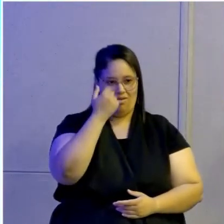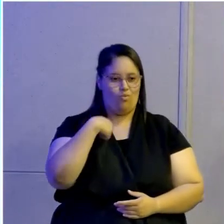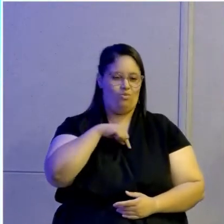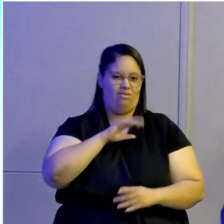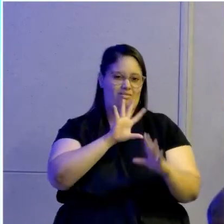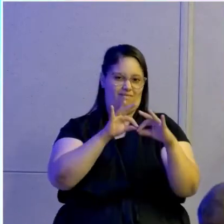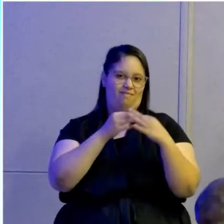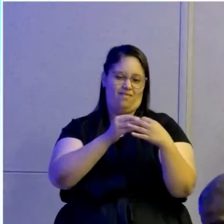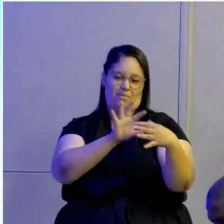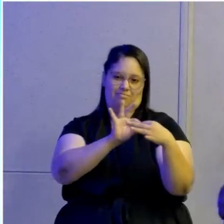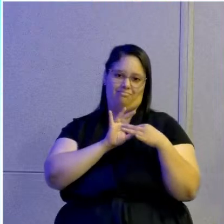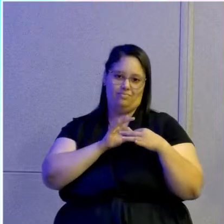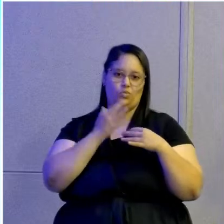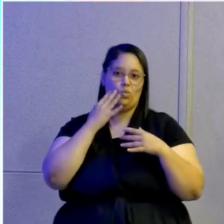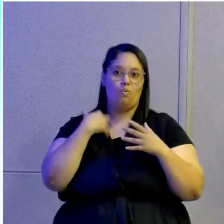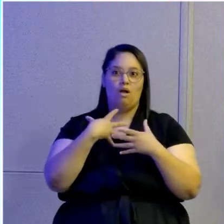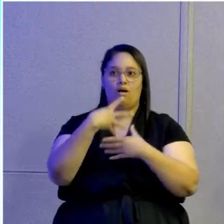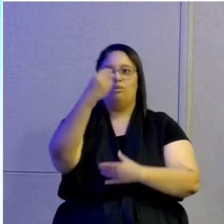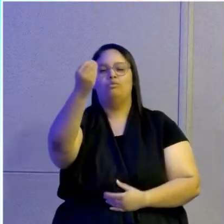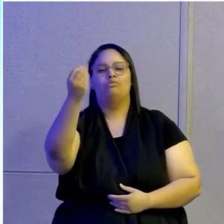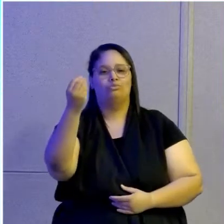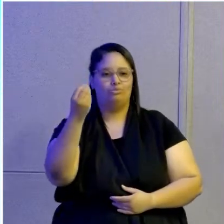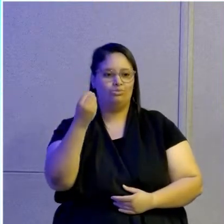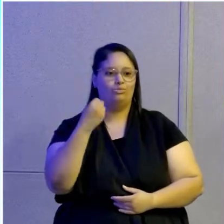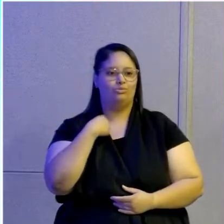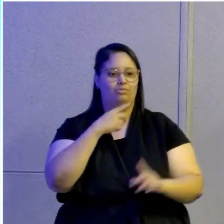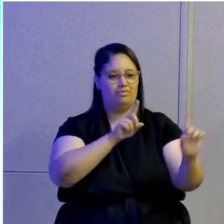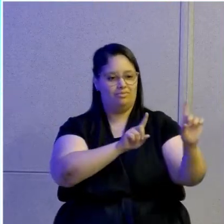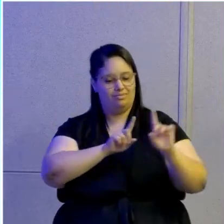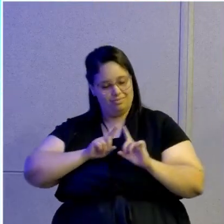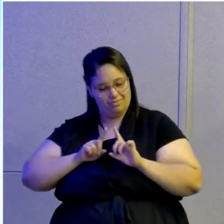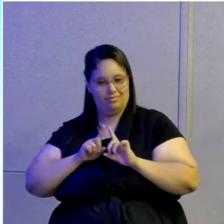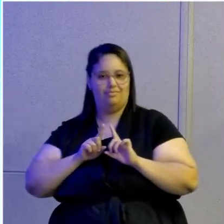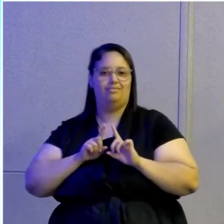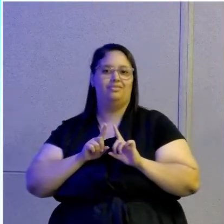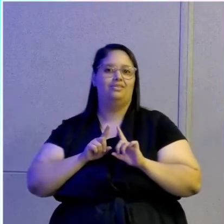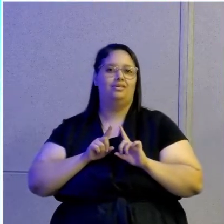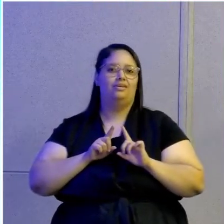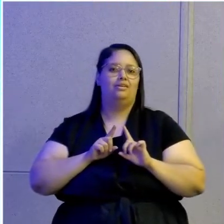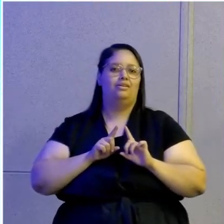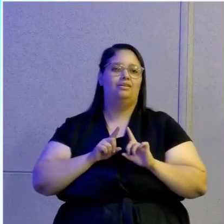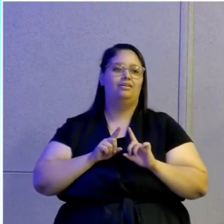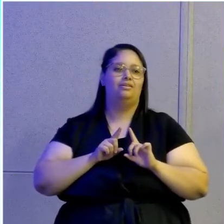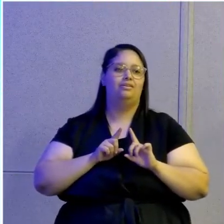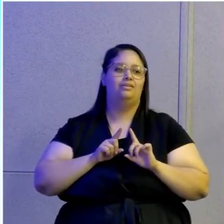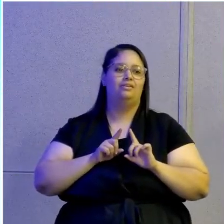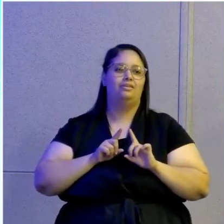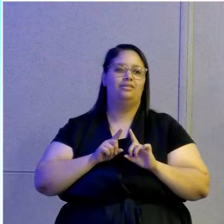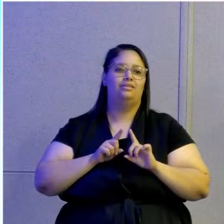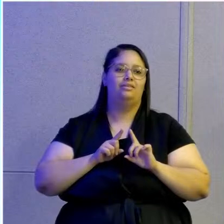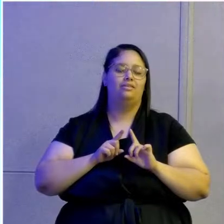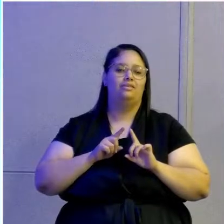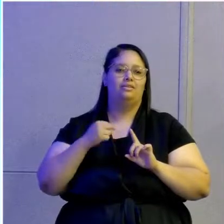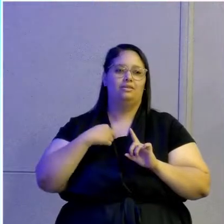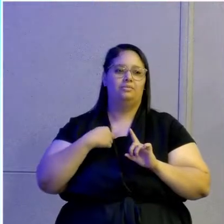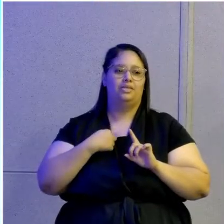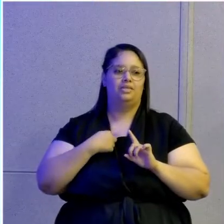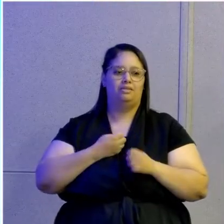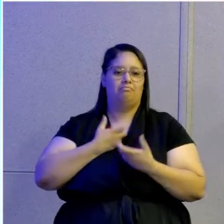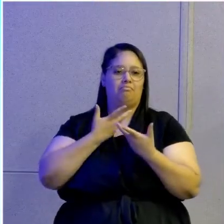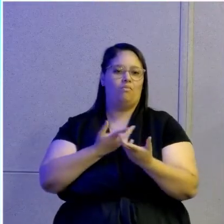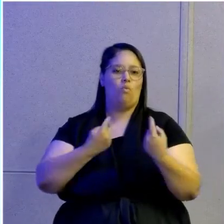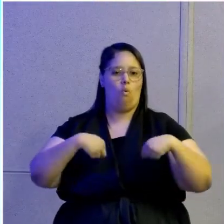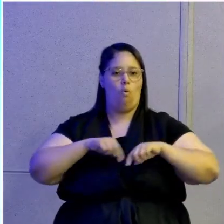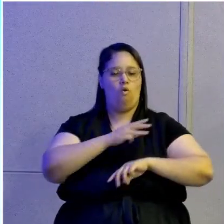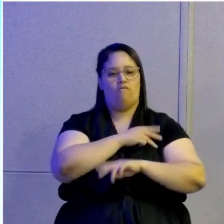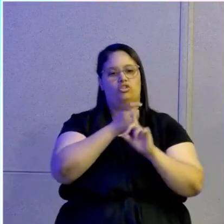family, so whenever we go out, I take you as if, it's as if I've spoken about you. All the